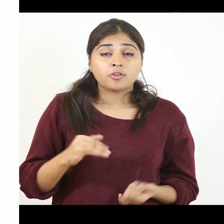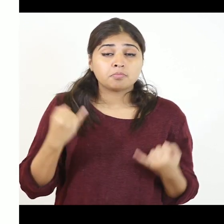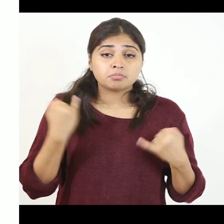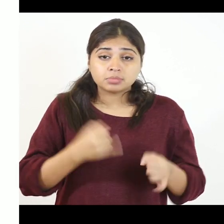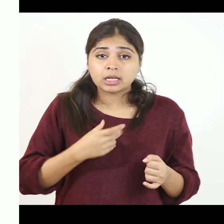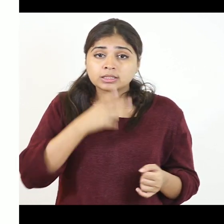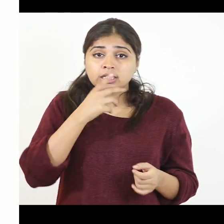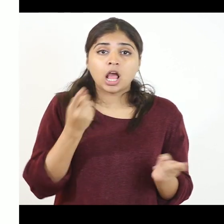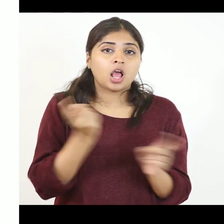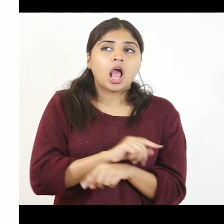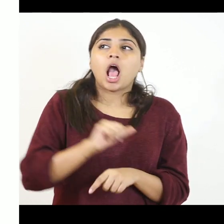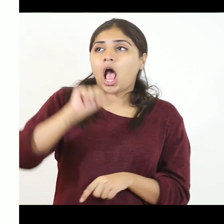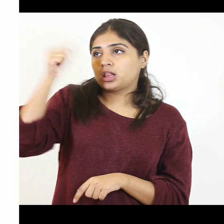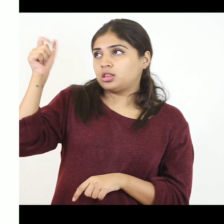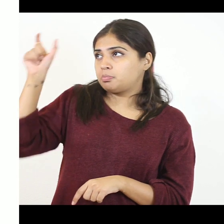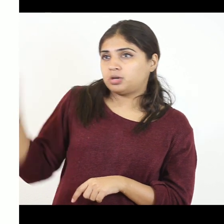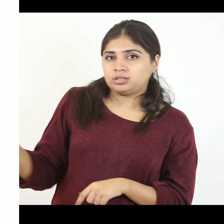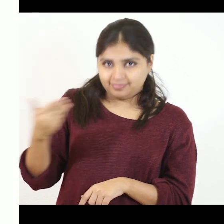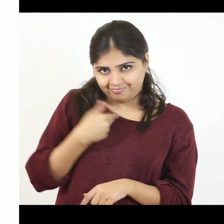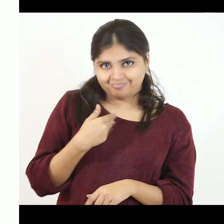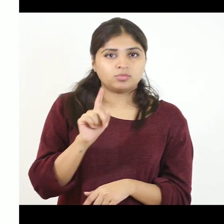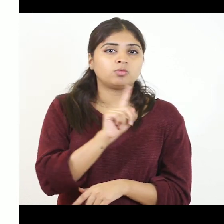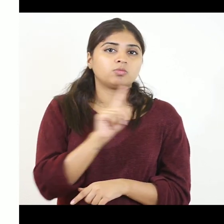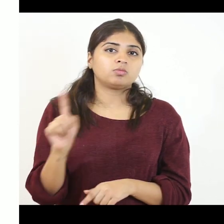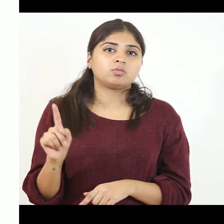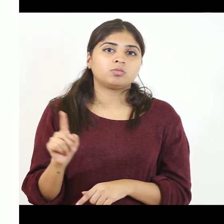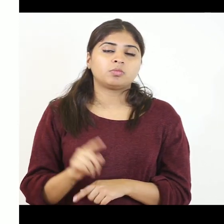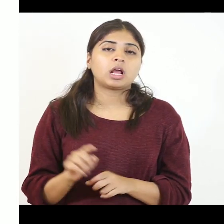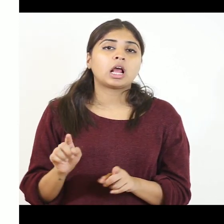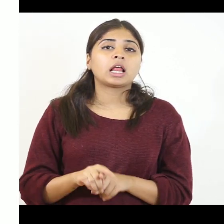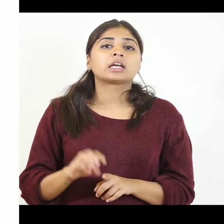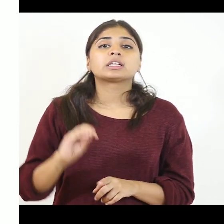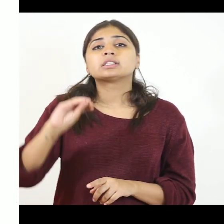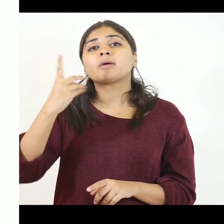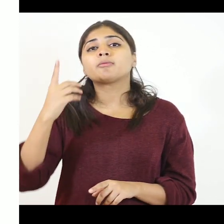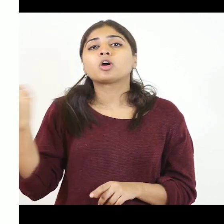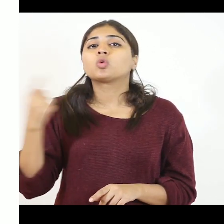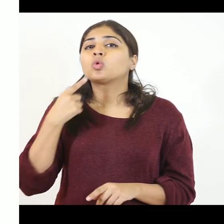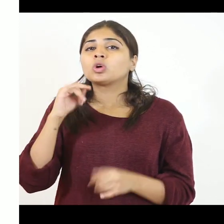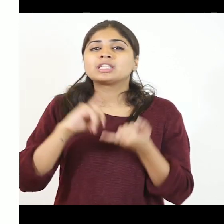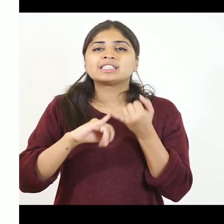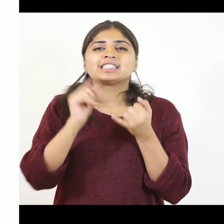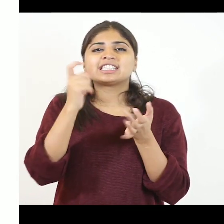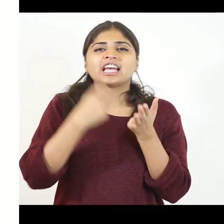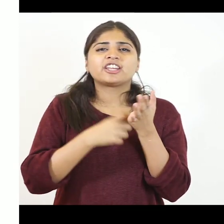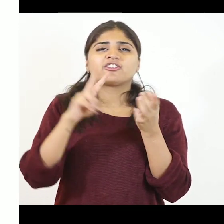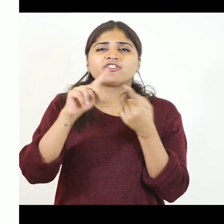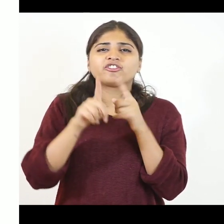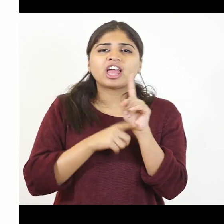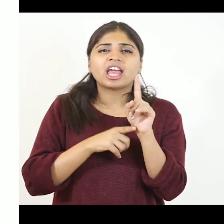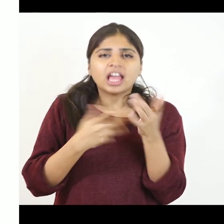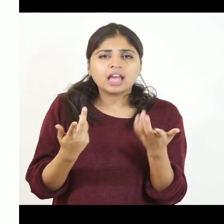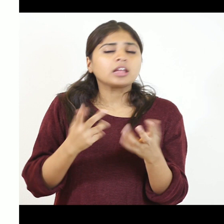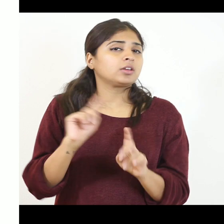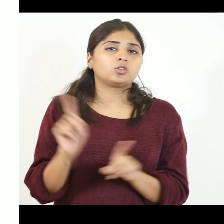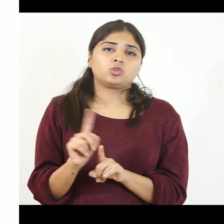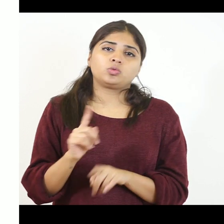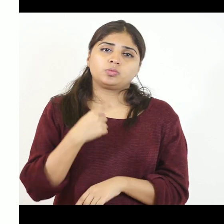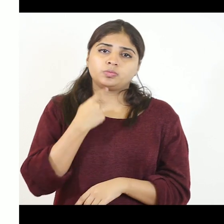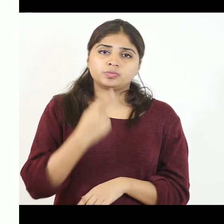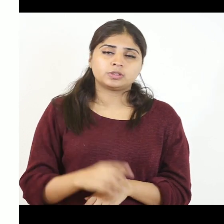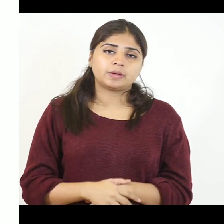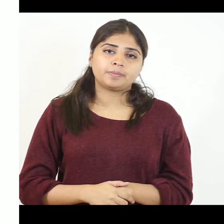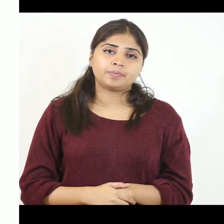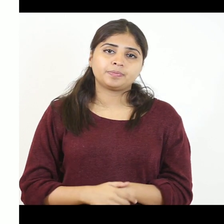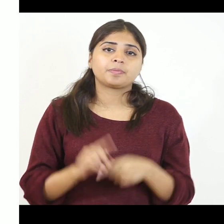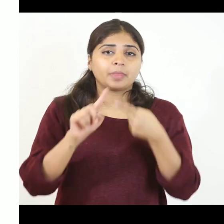Never misrepresent yourself as anyone else, like someone who is taking a survey or anyone else.